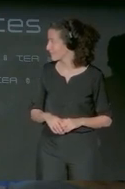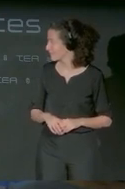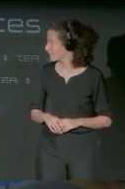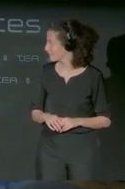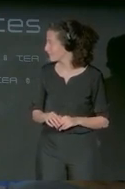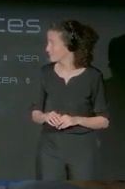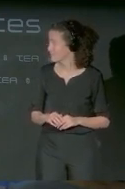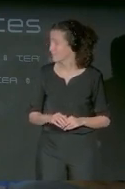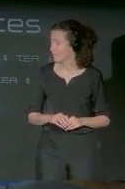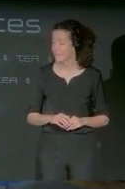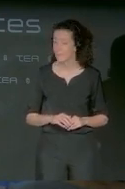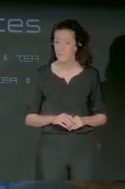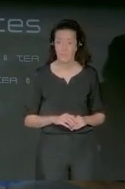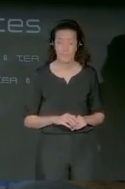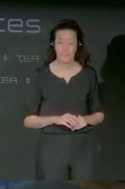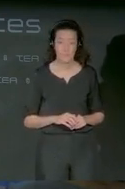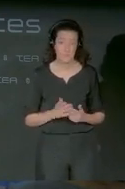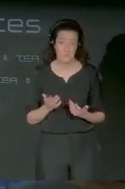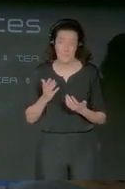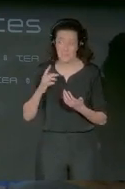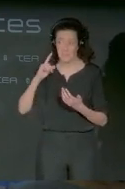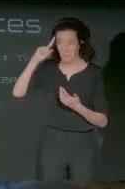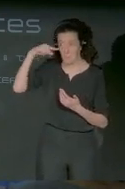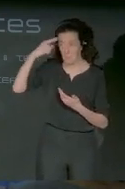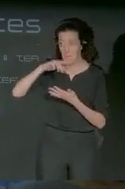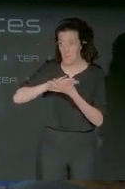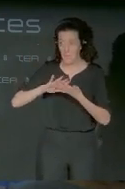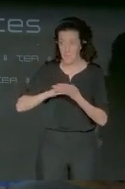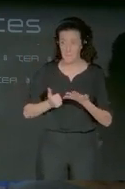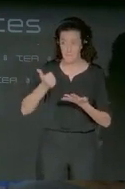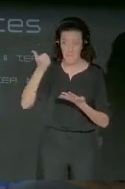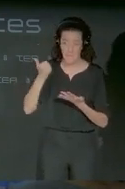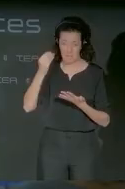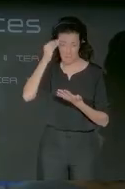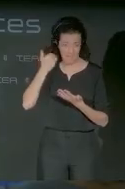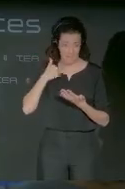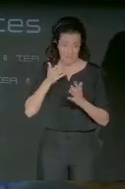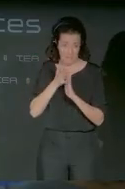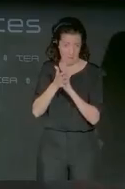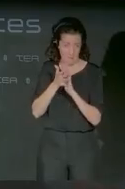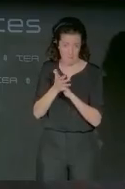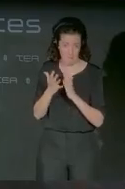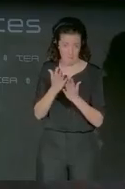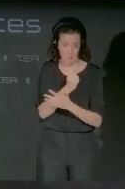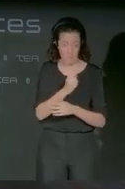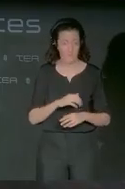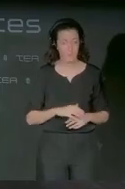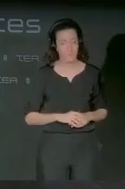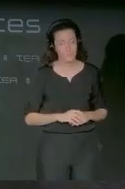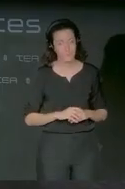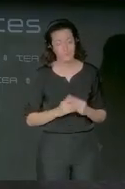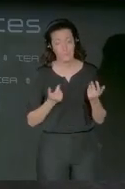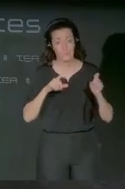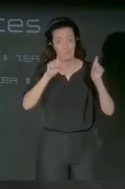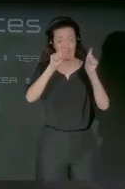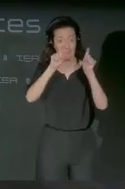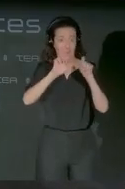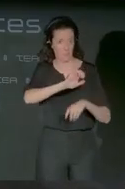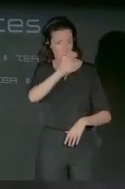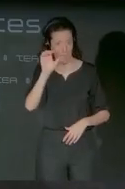La verdad es que tenemos muchos tipos de empresas en Europa y hay espacio para todas.